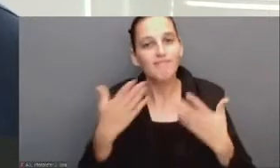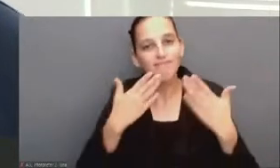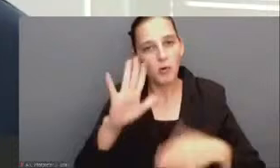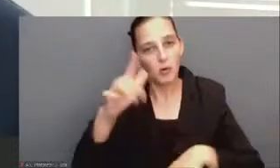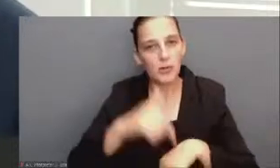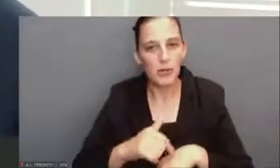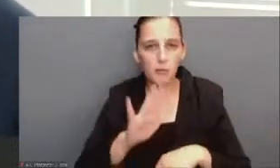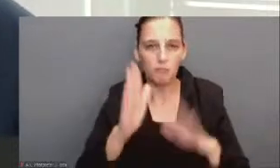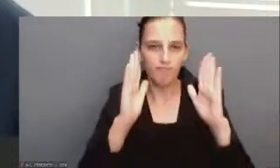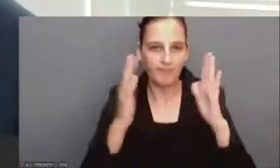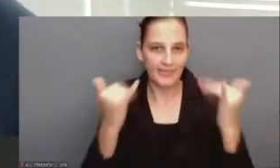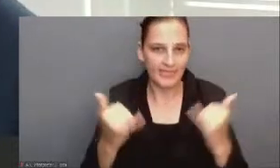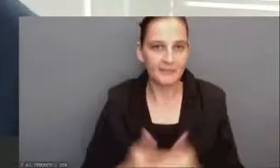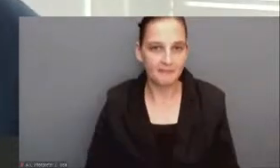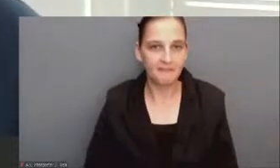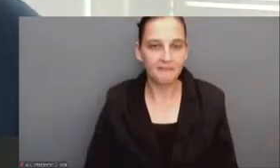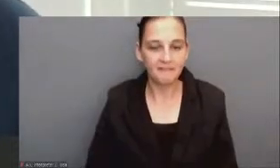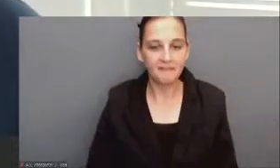today.